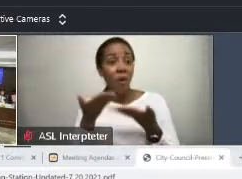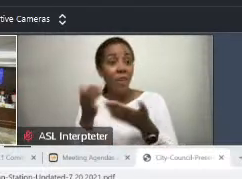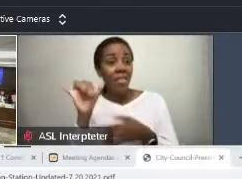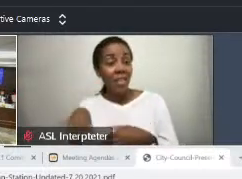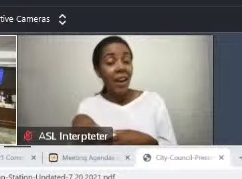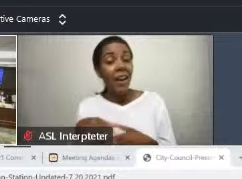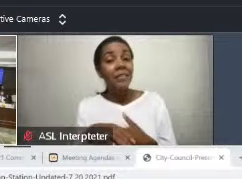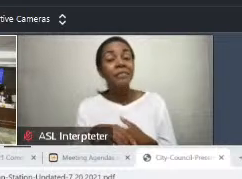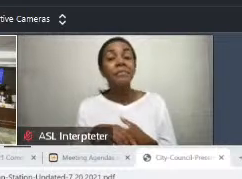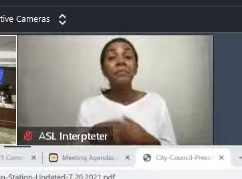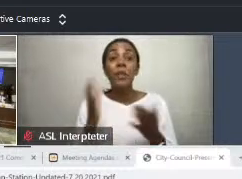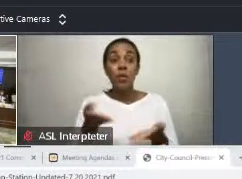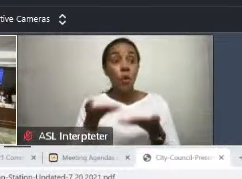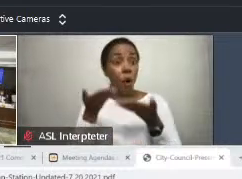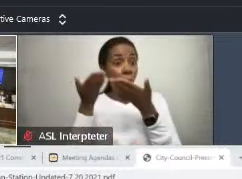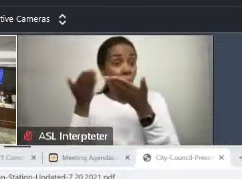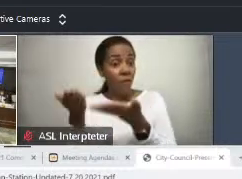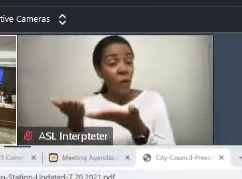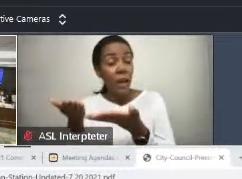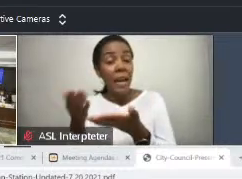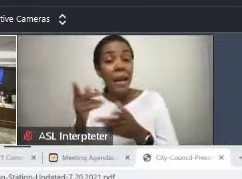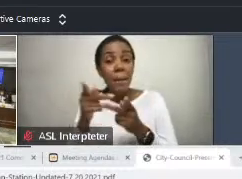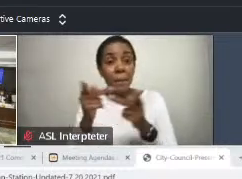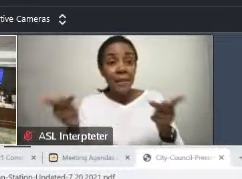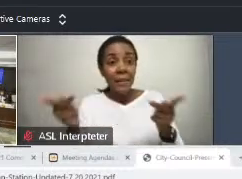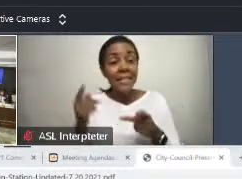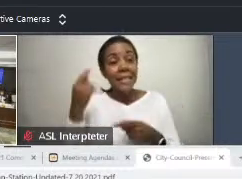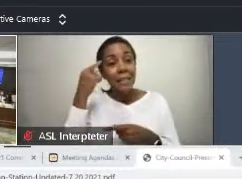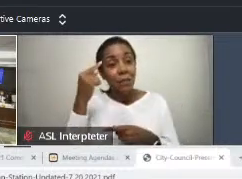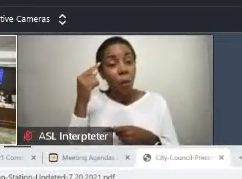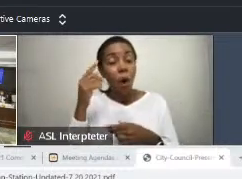places for our soon to be booming,